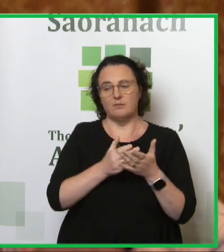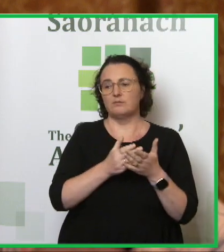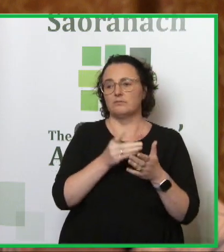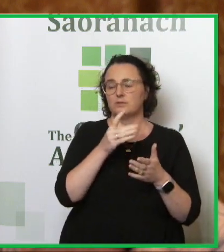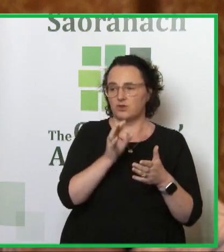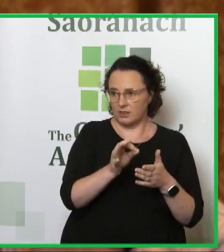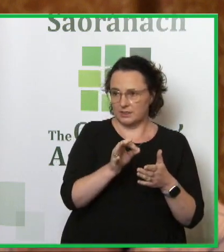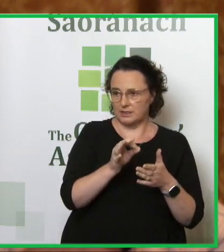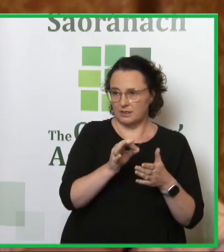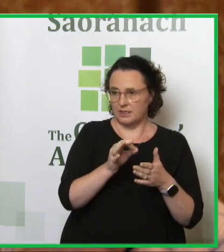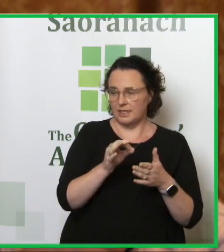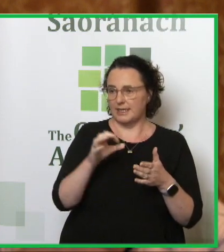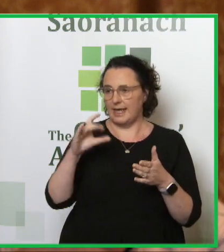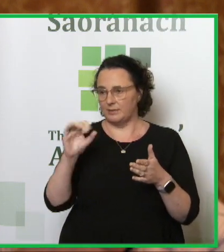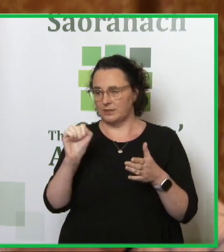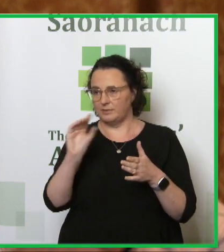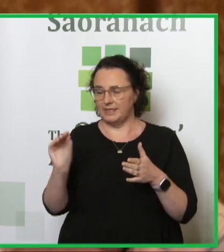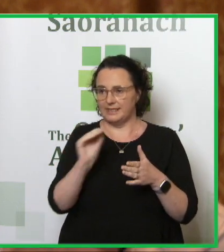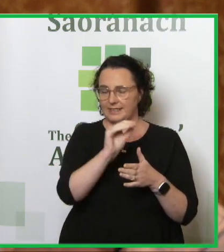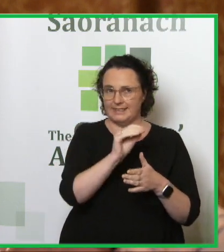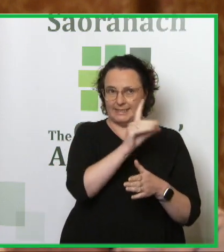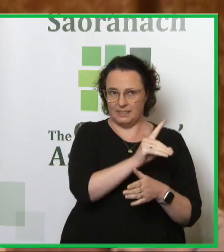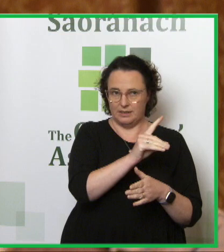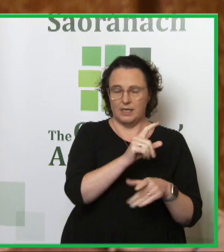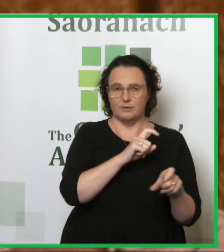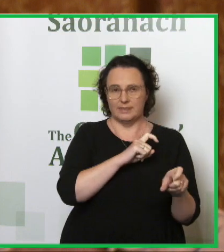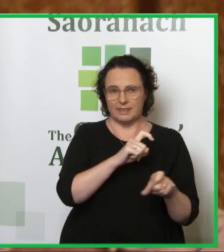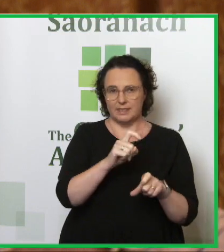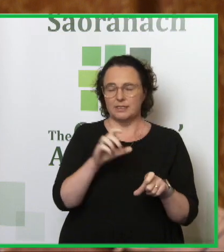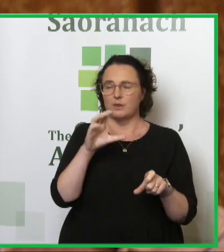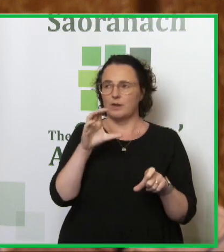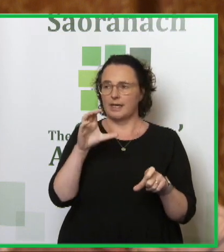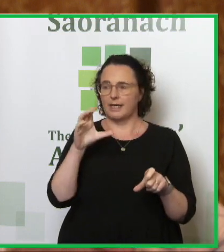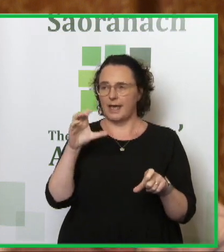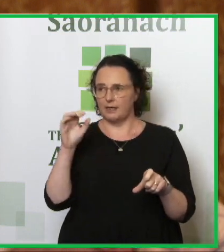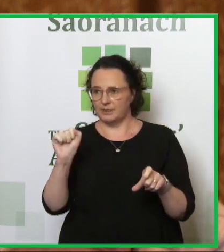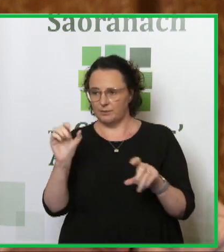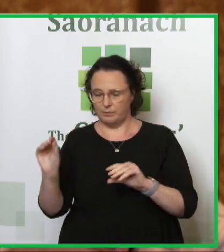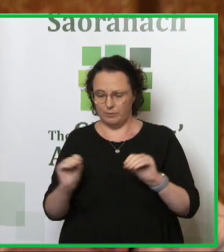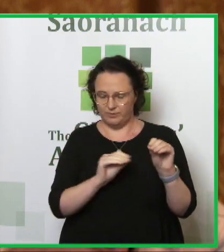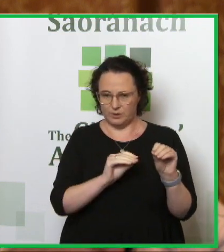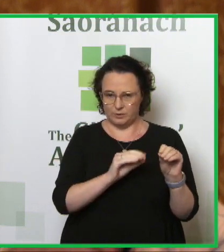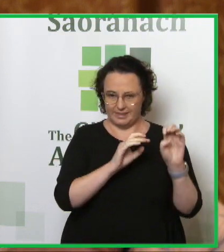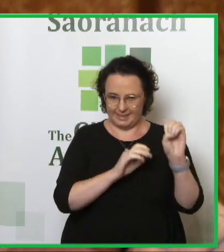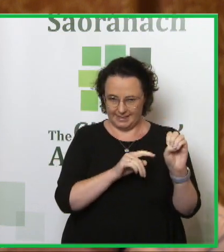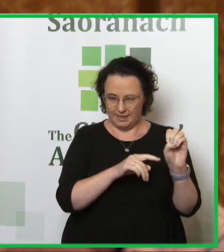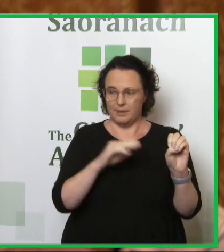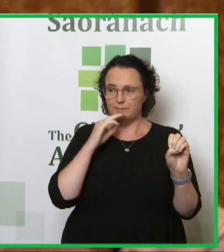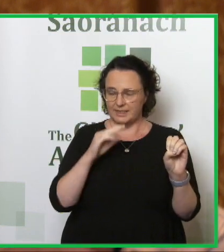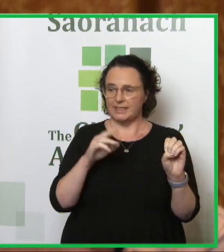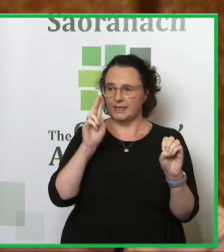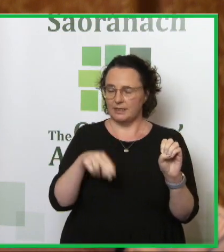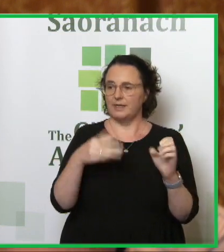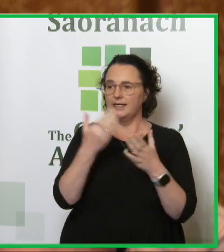would go to D, so it would still be destigmatized. Or, sorry, cannabis would go to E, so it could potentially be legalized and